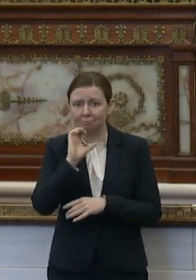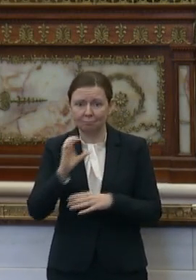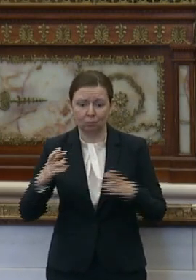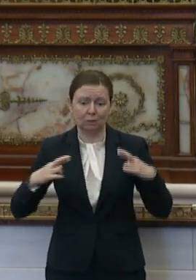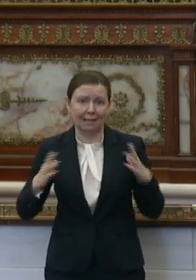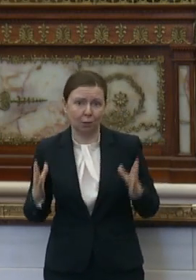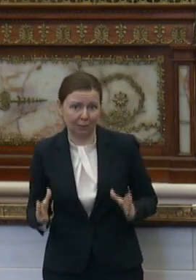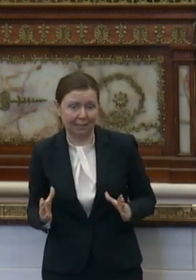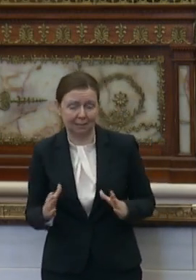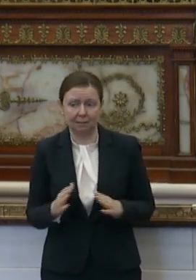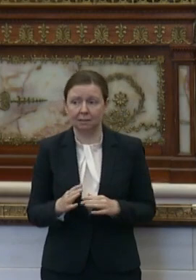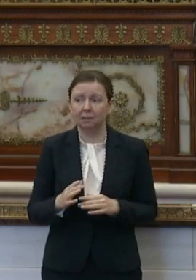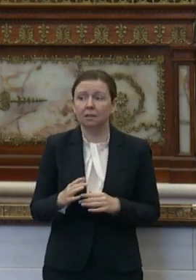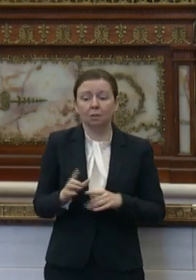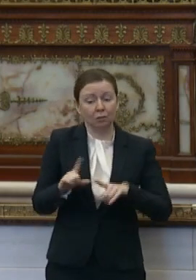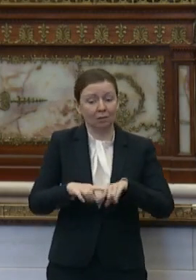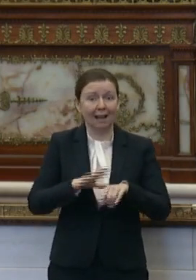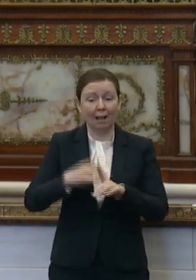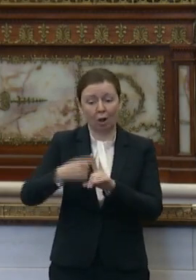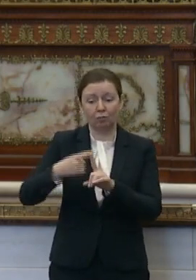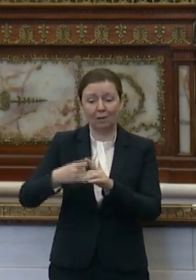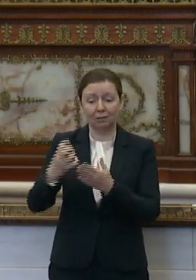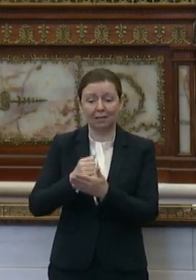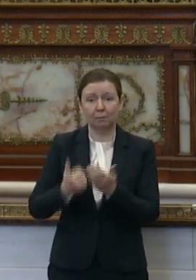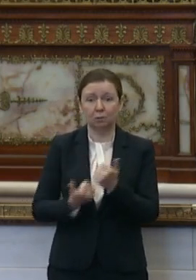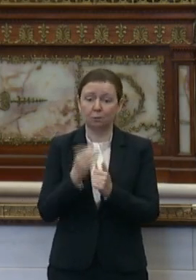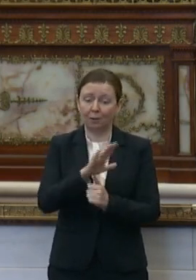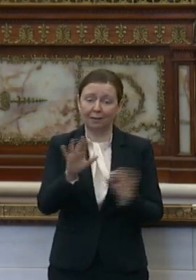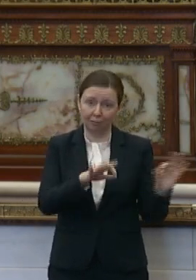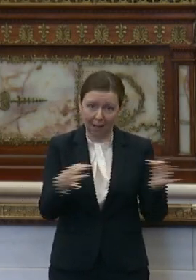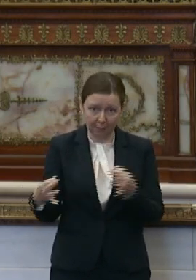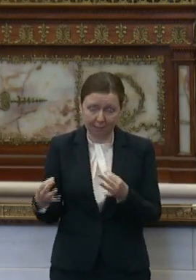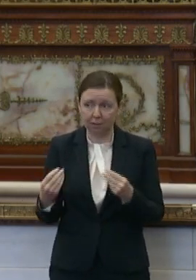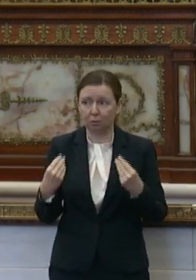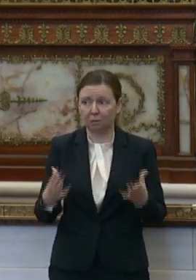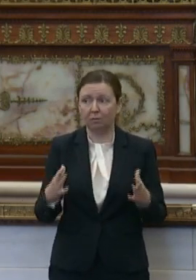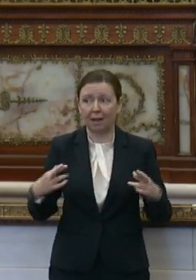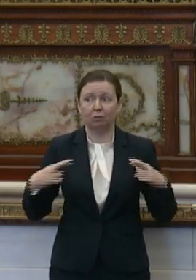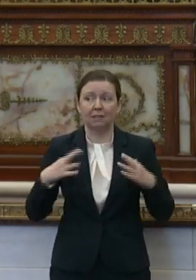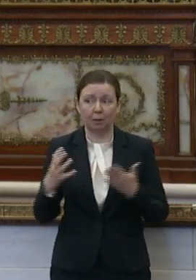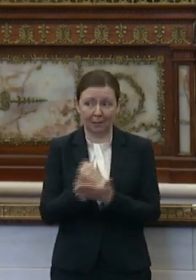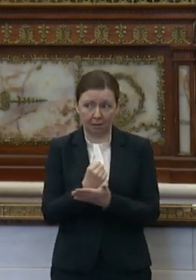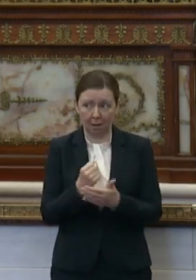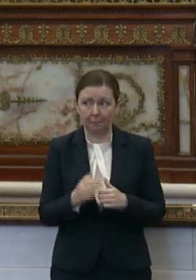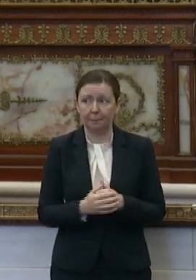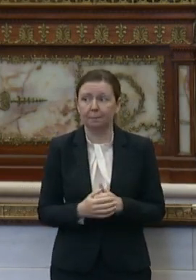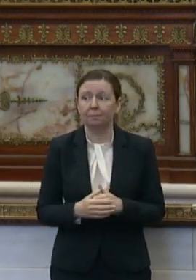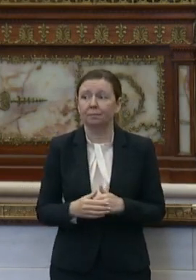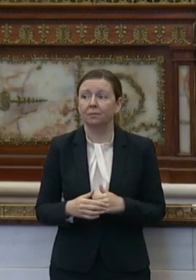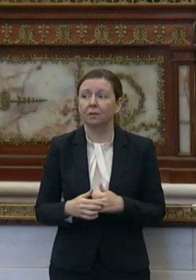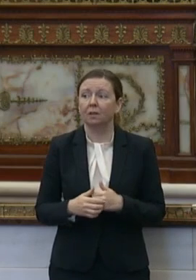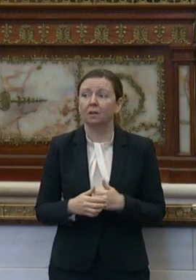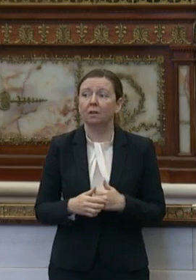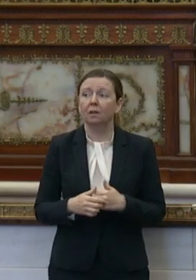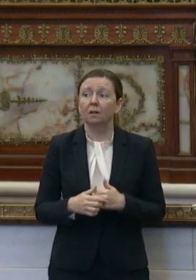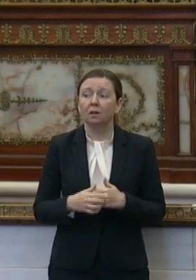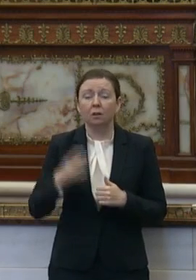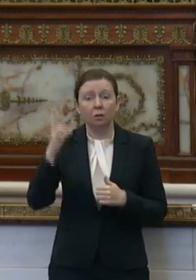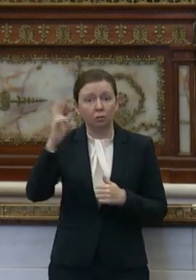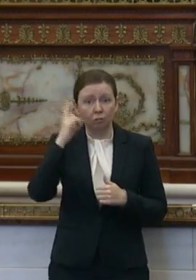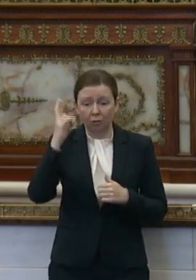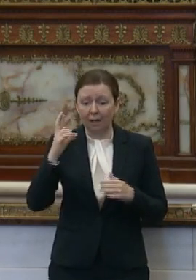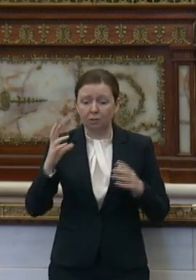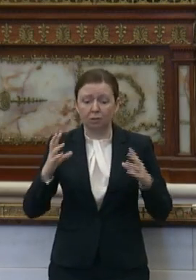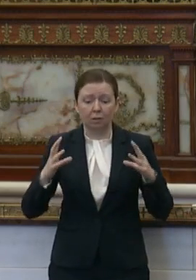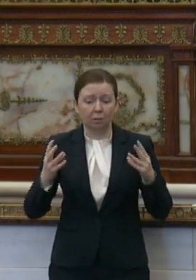retirees relying on rental income to support their families or provide their retirement income. Rational property owners don't want to